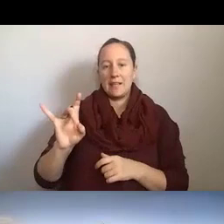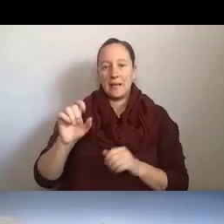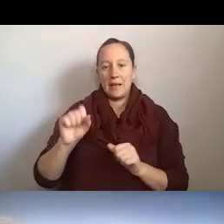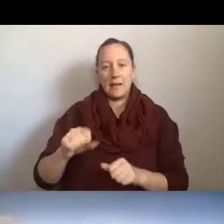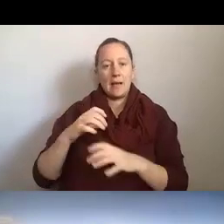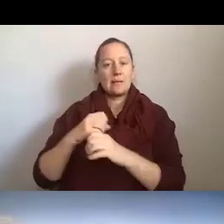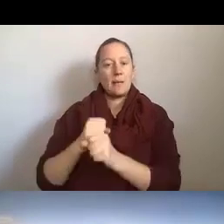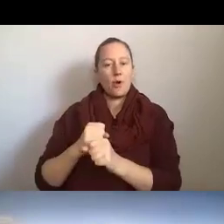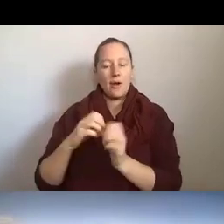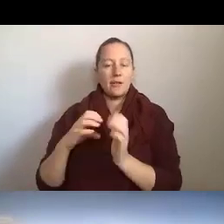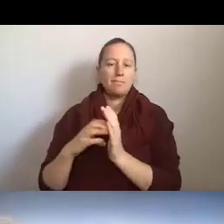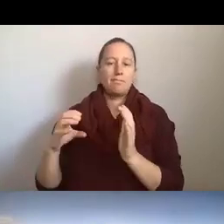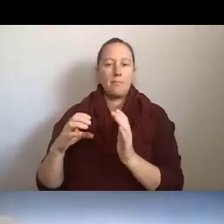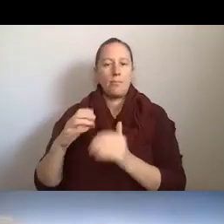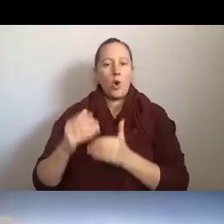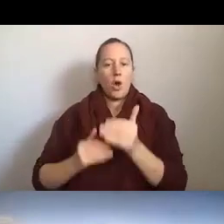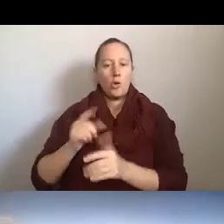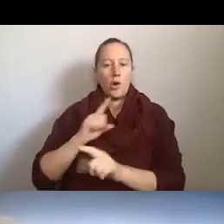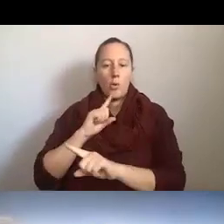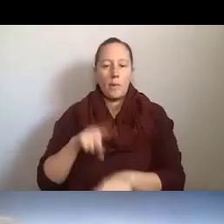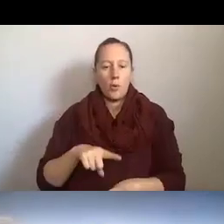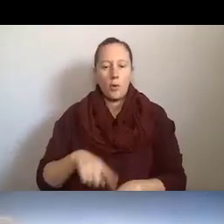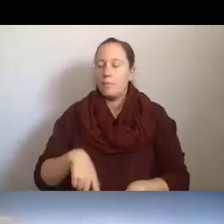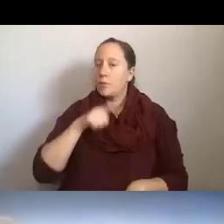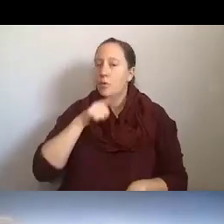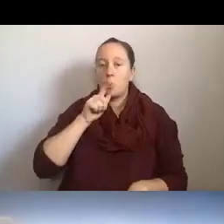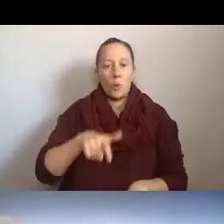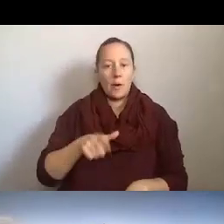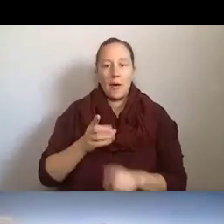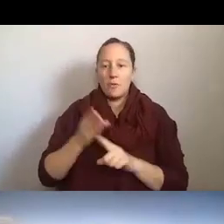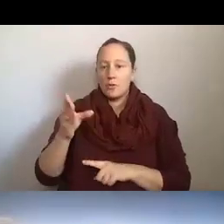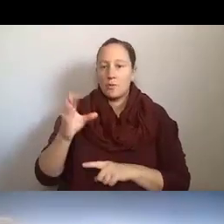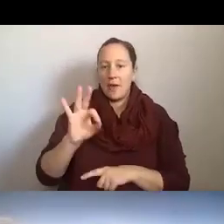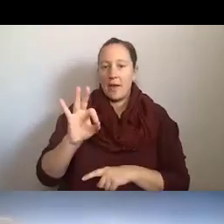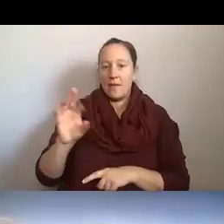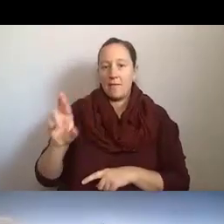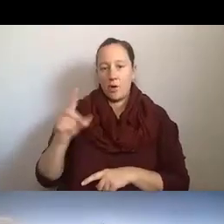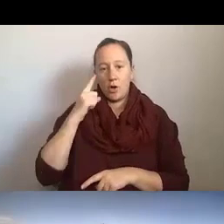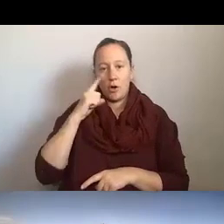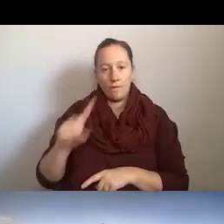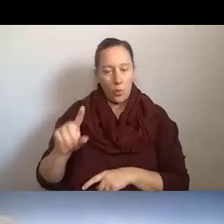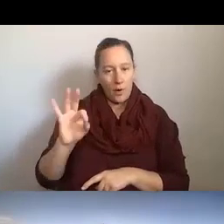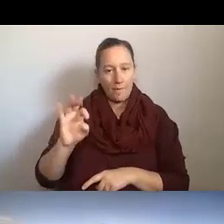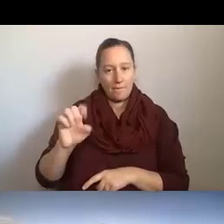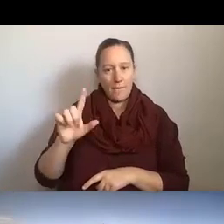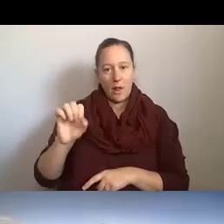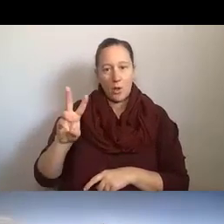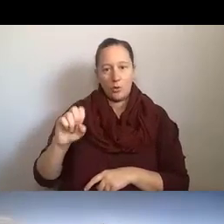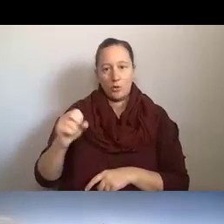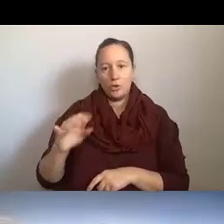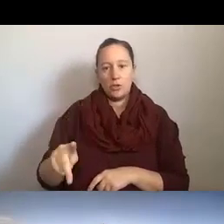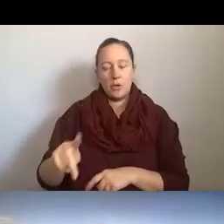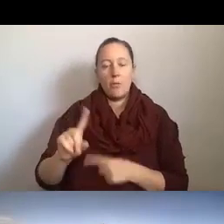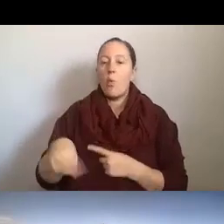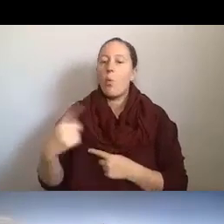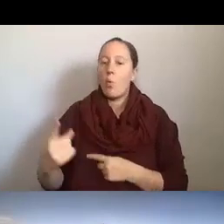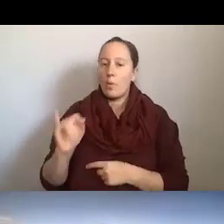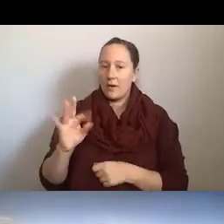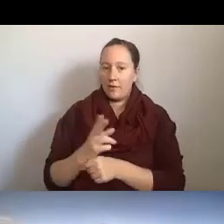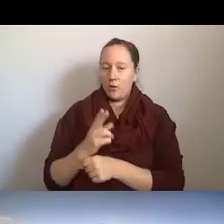approval from the fellow sponsor. And if you're on a training grant, the training grant PI has to approve of it.